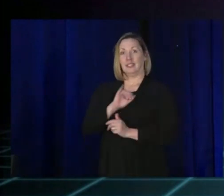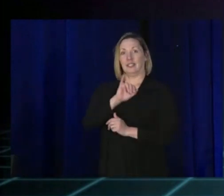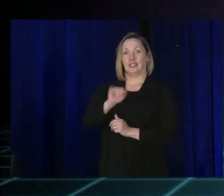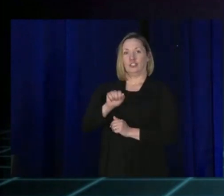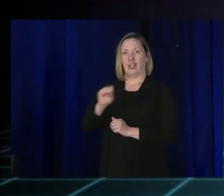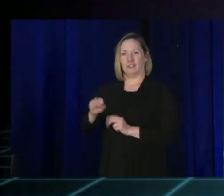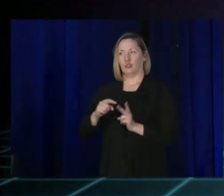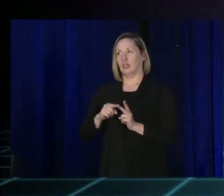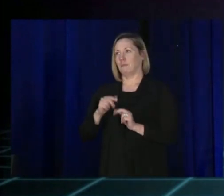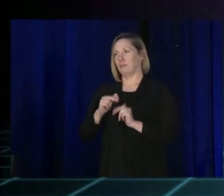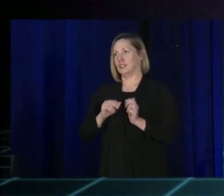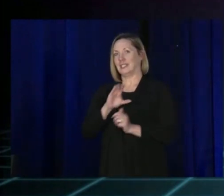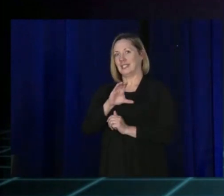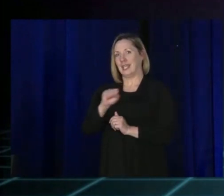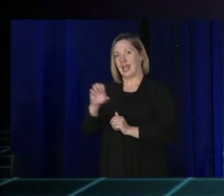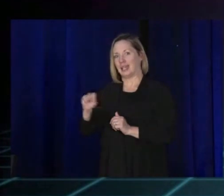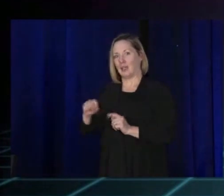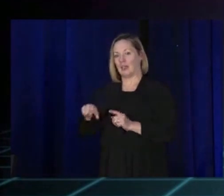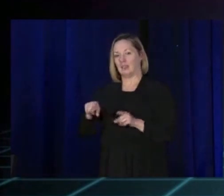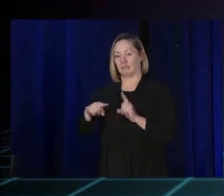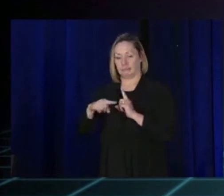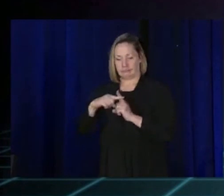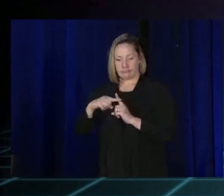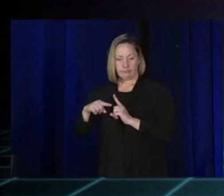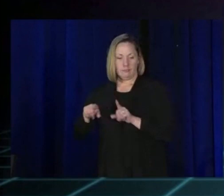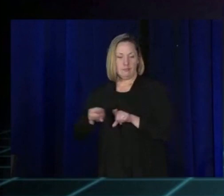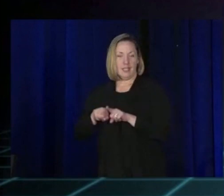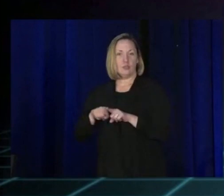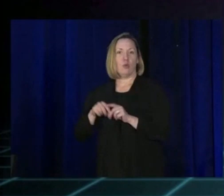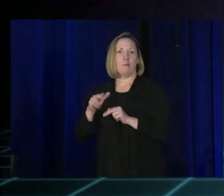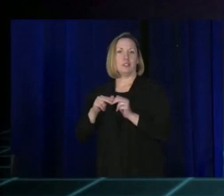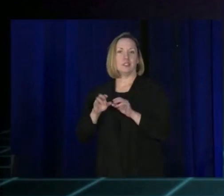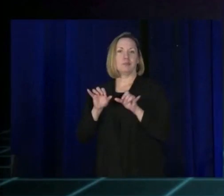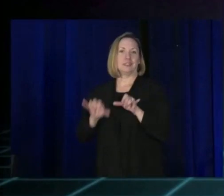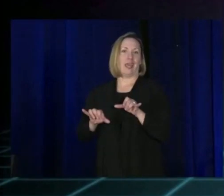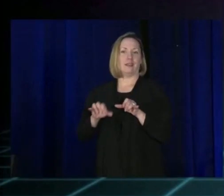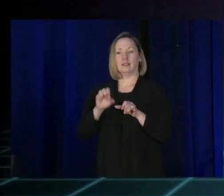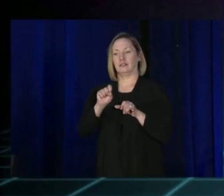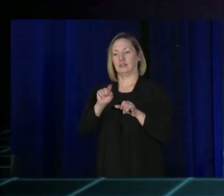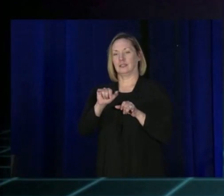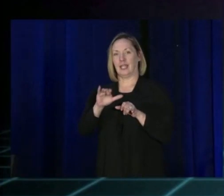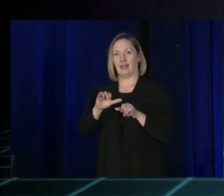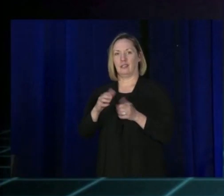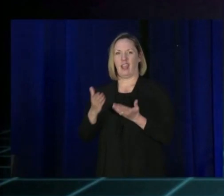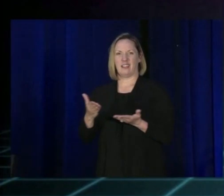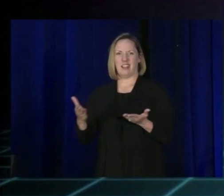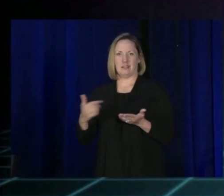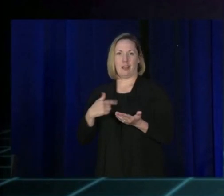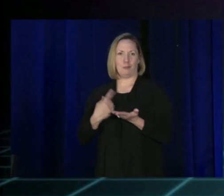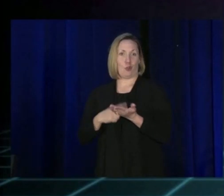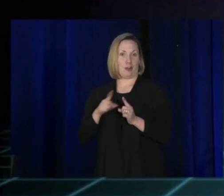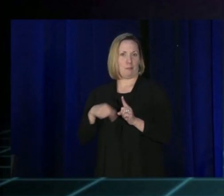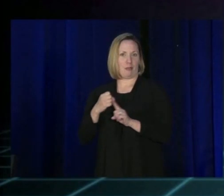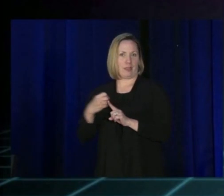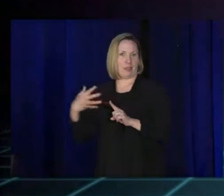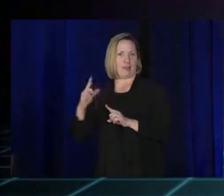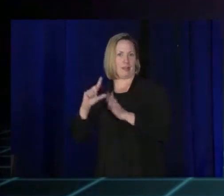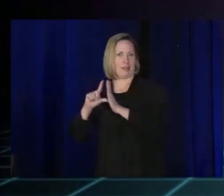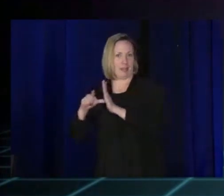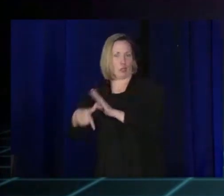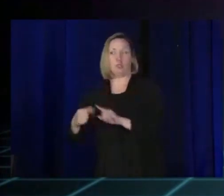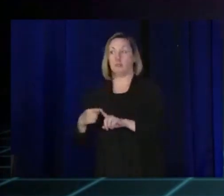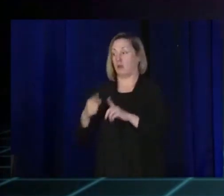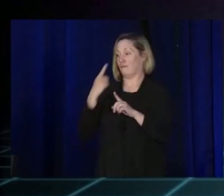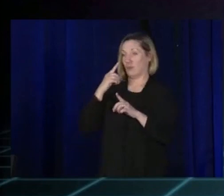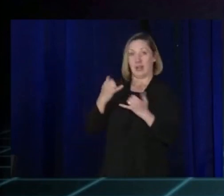building CSS, as well as building some static assets, which I'll be talking about later. But in the meantime,